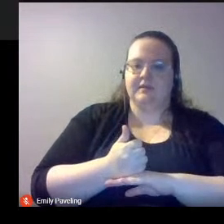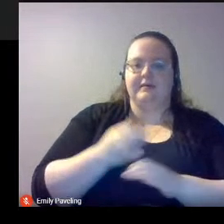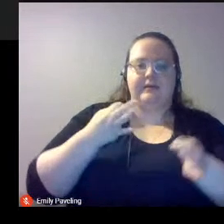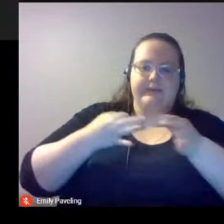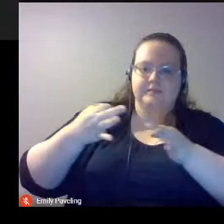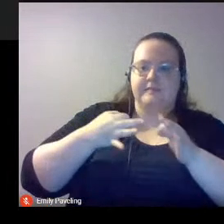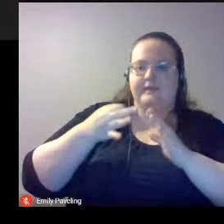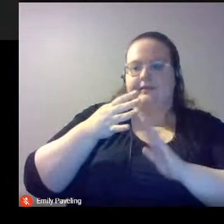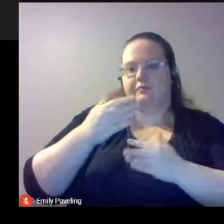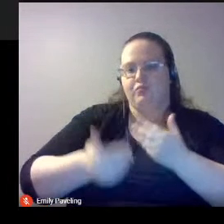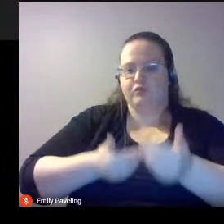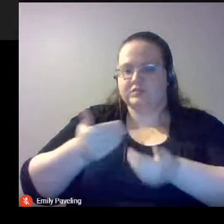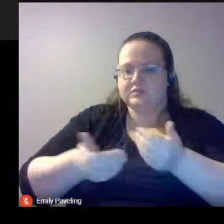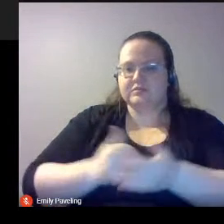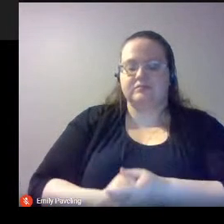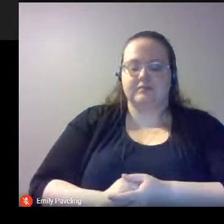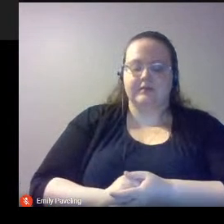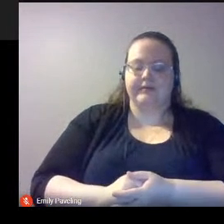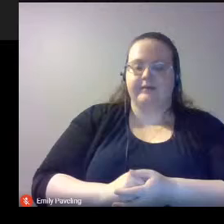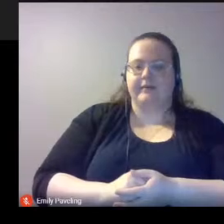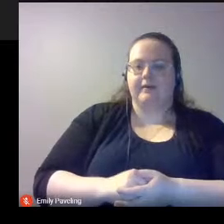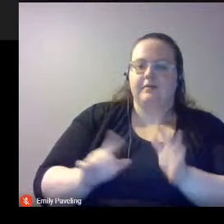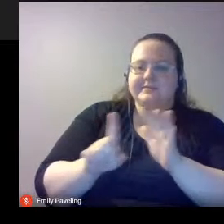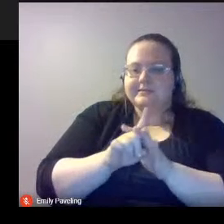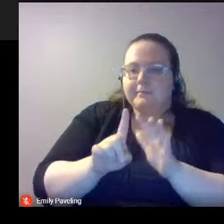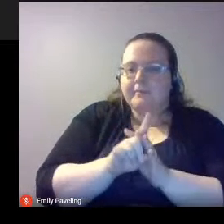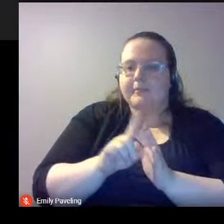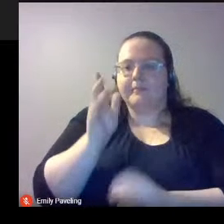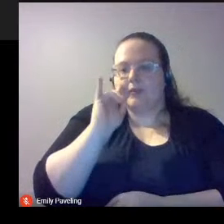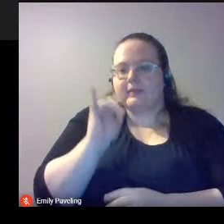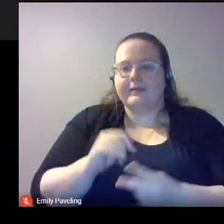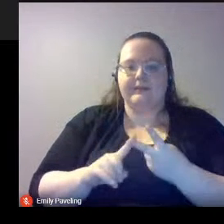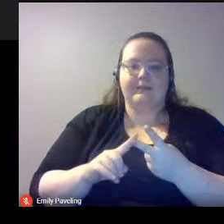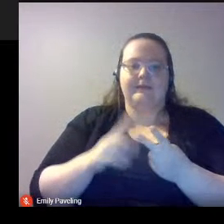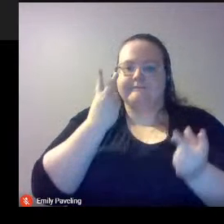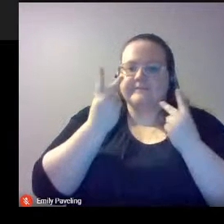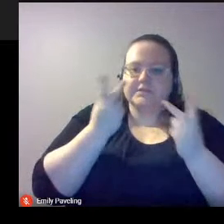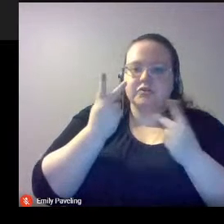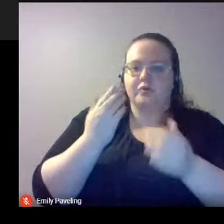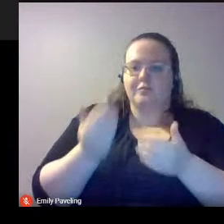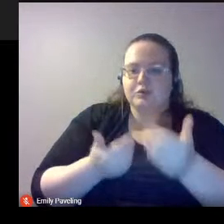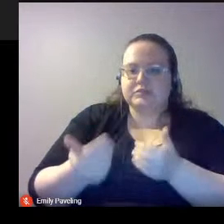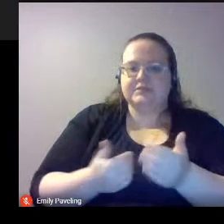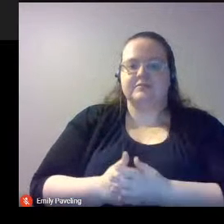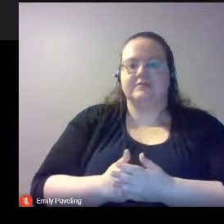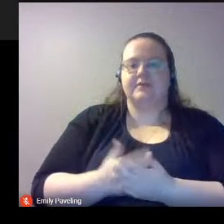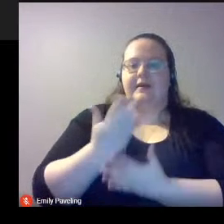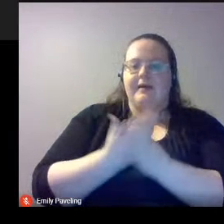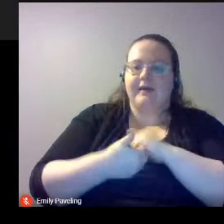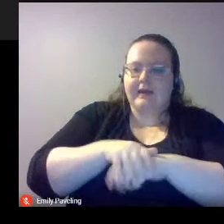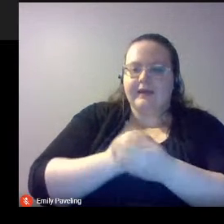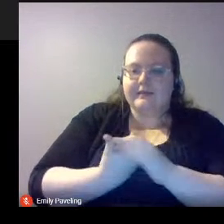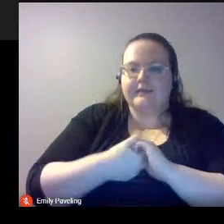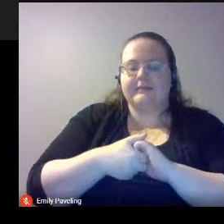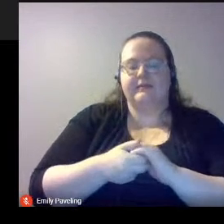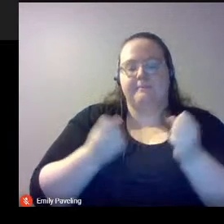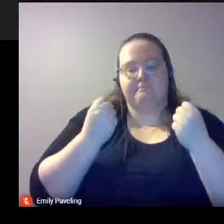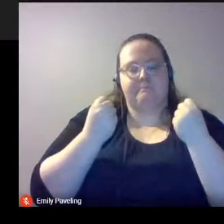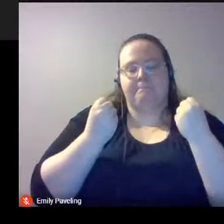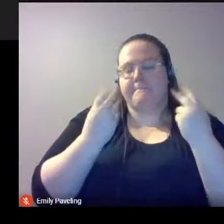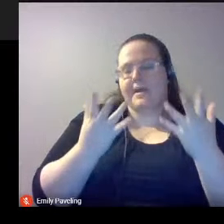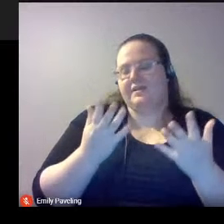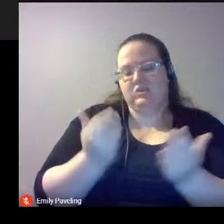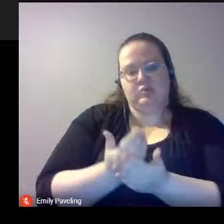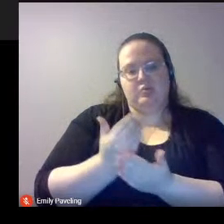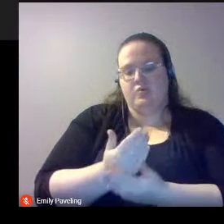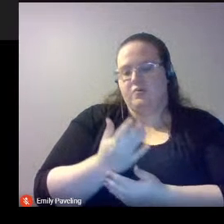like screening information, visitor protocol, hand hygiene, physical distancing reminders, many new signs that I'm sure you've seen